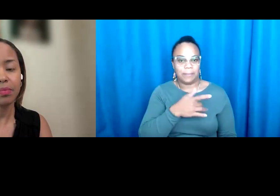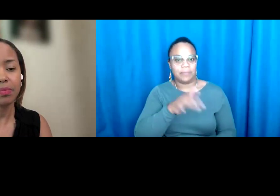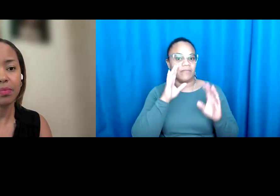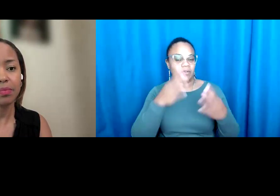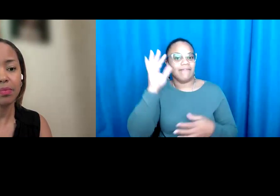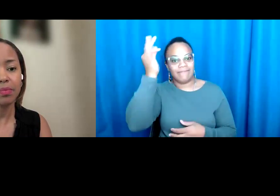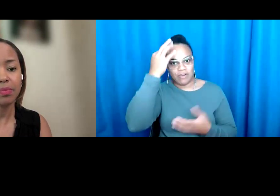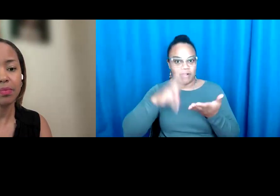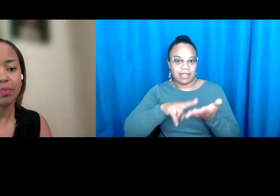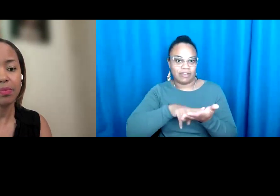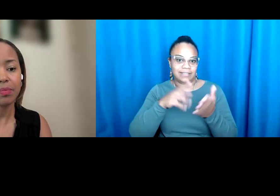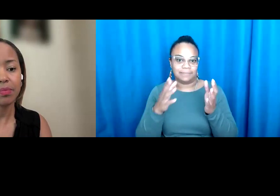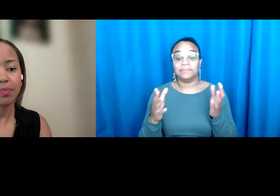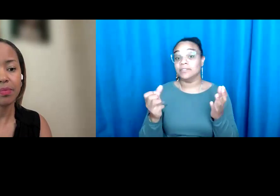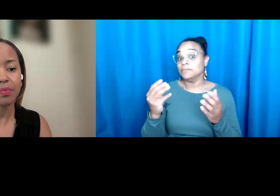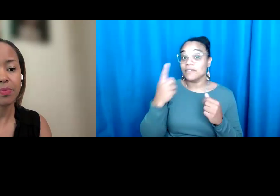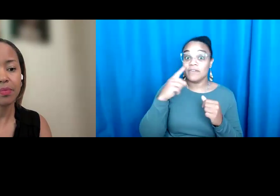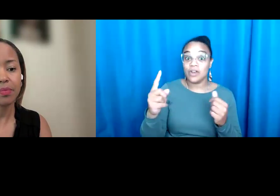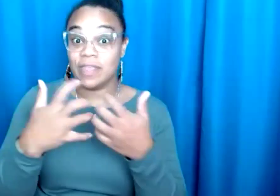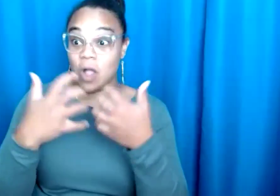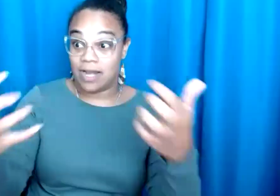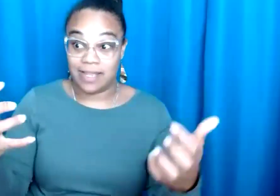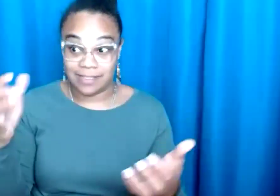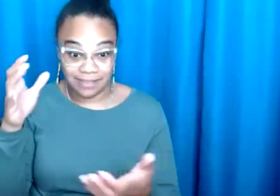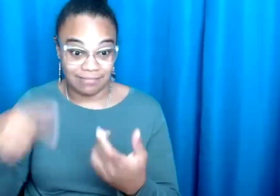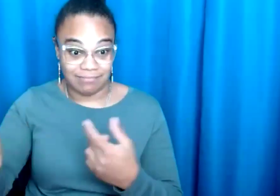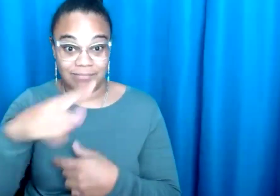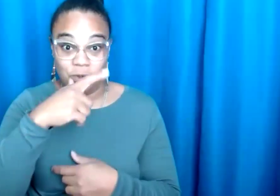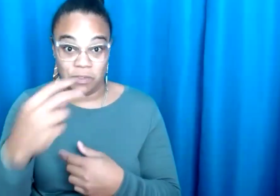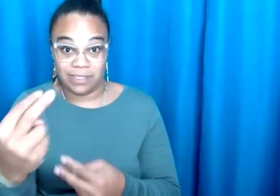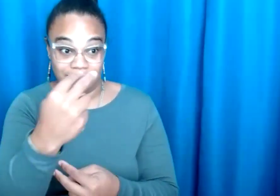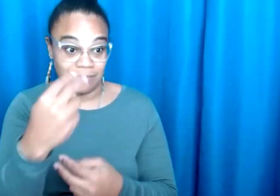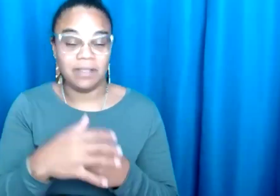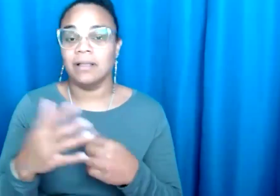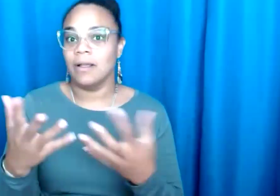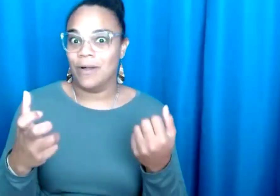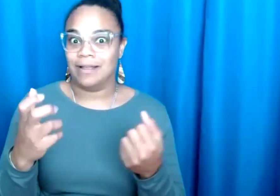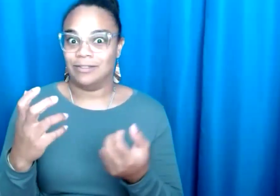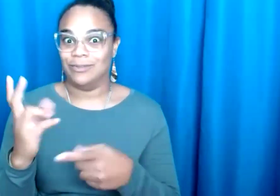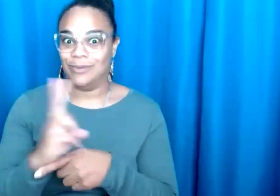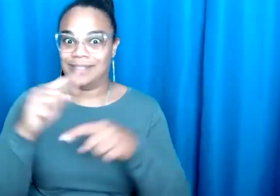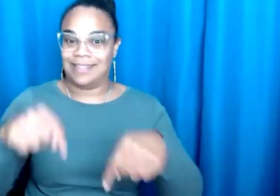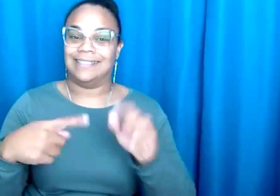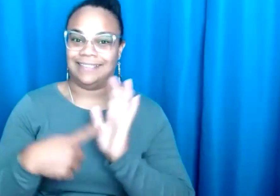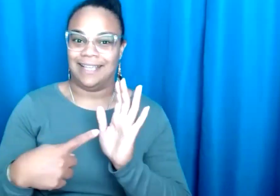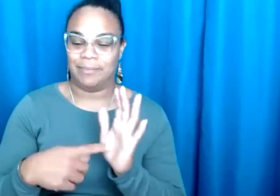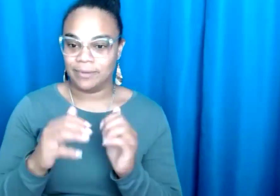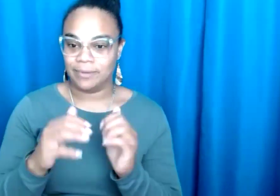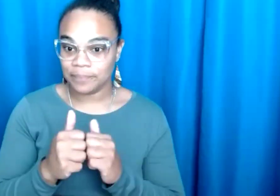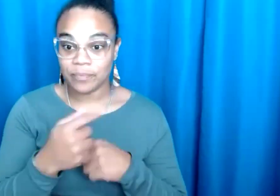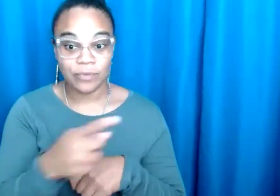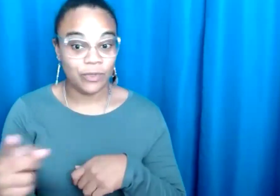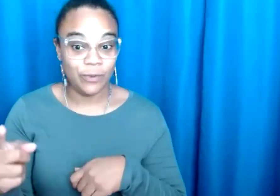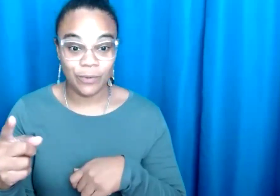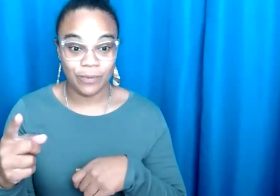for the audience, I want to use this as an example of how, because you don't know what you